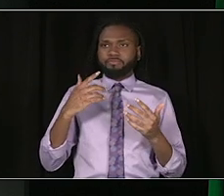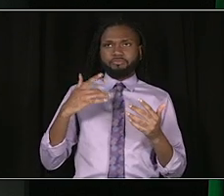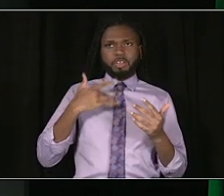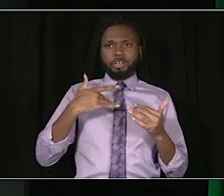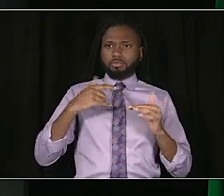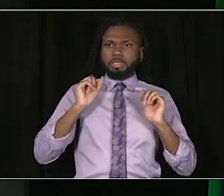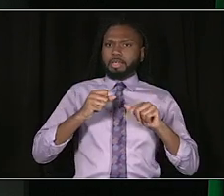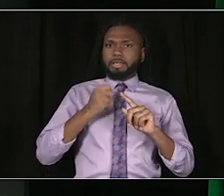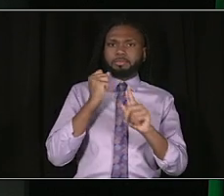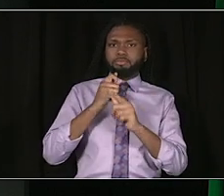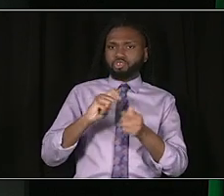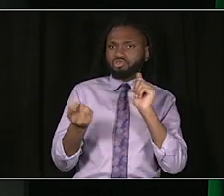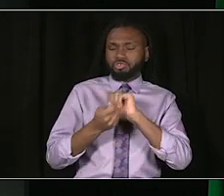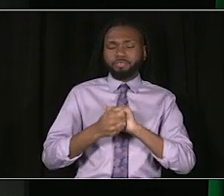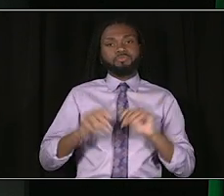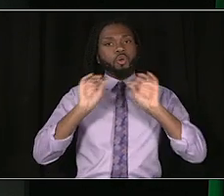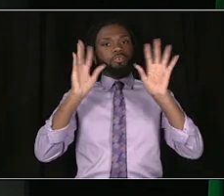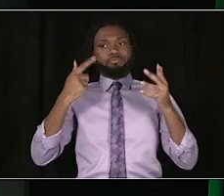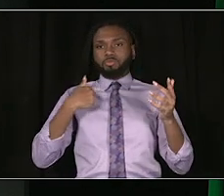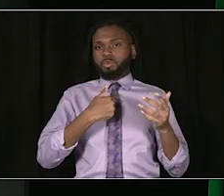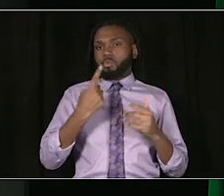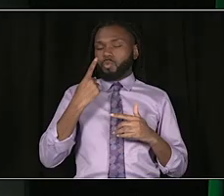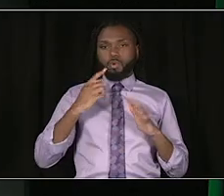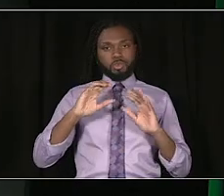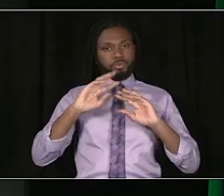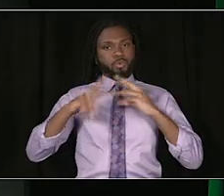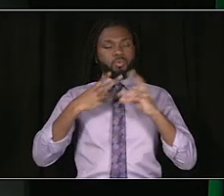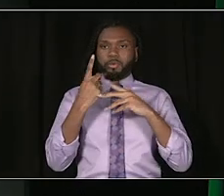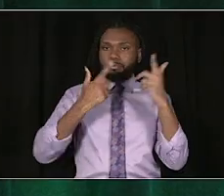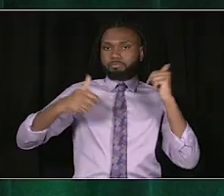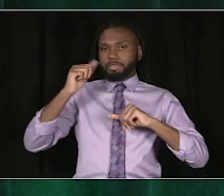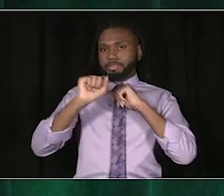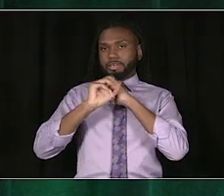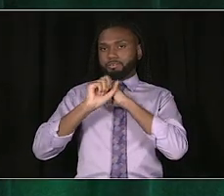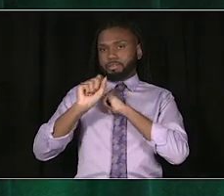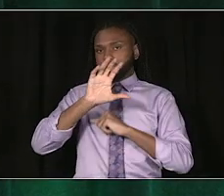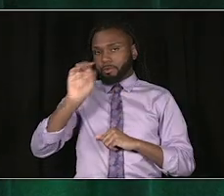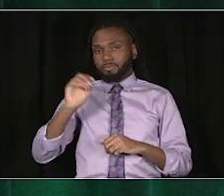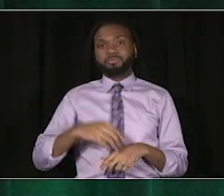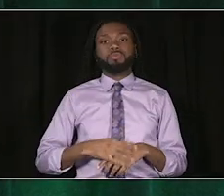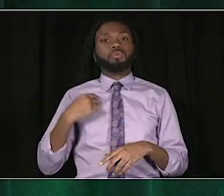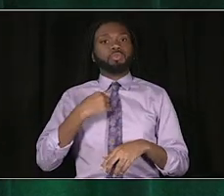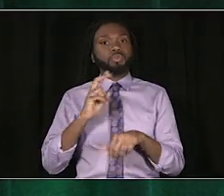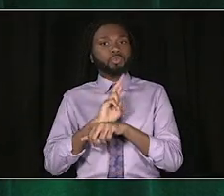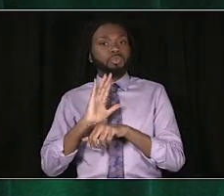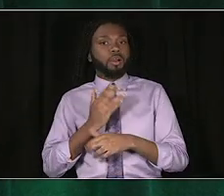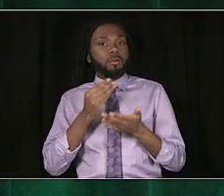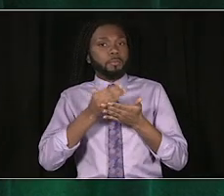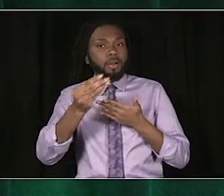to impact change. Obviously, we're one of the world's largest advertisers, and we take our buying power and